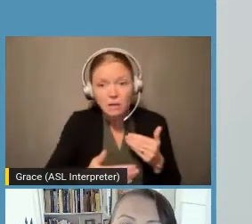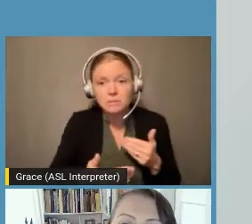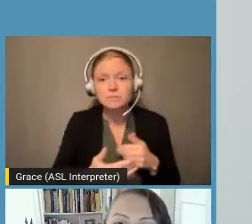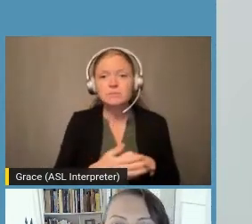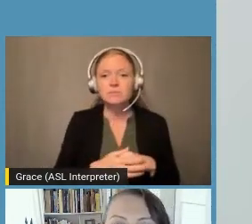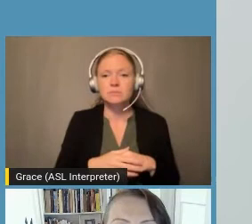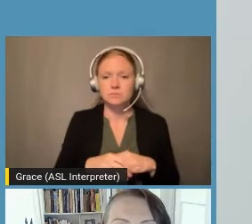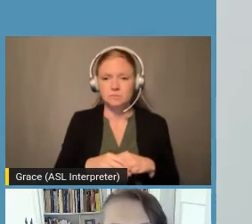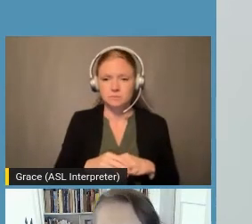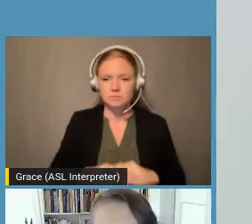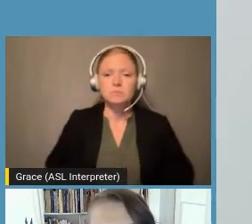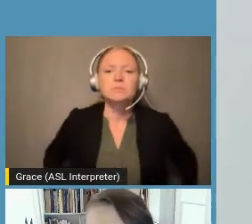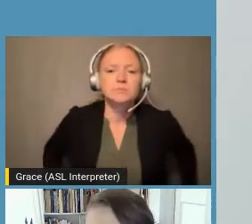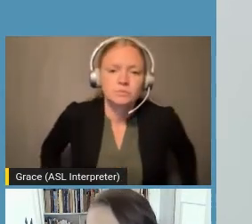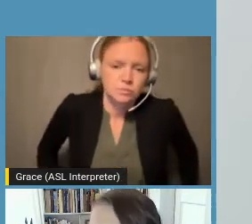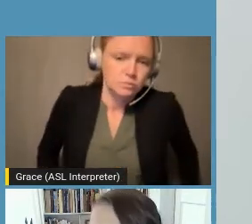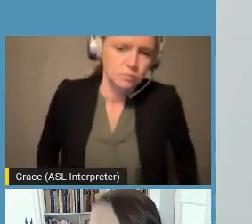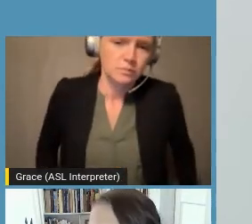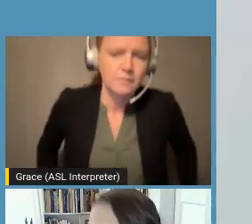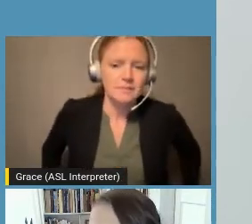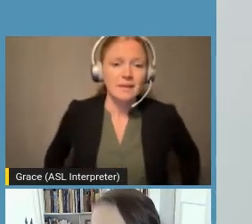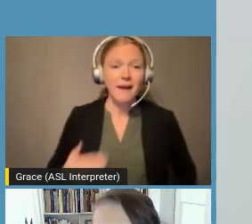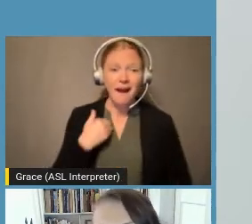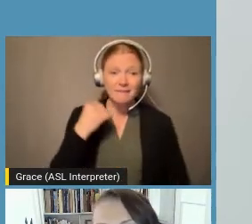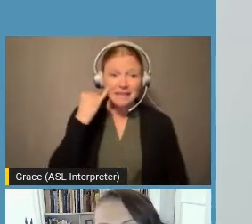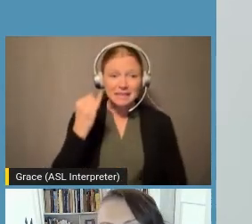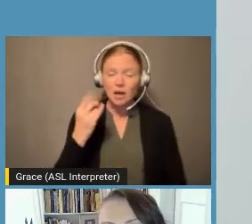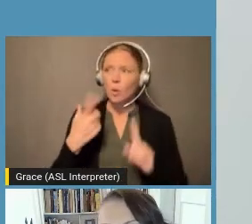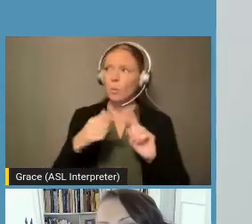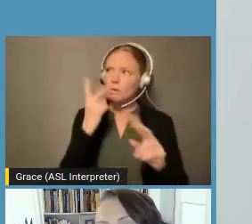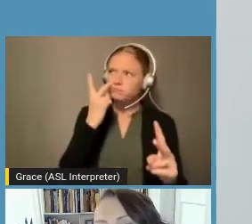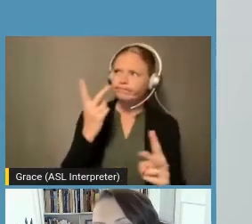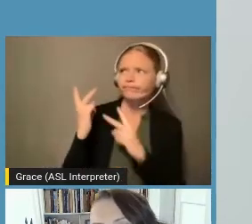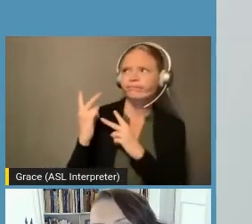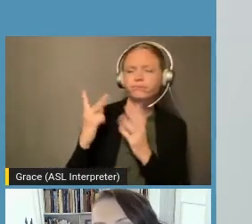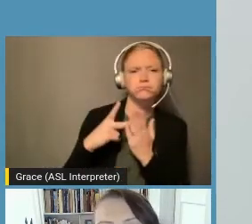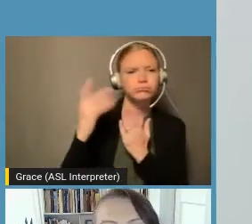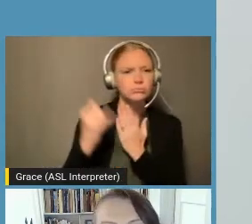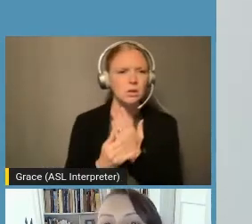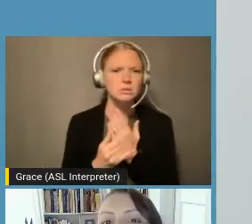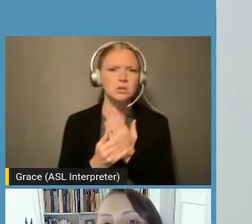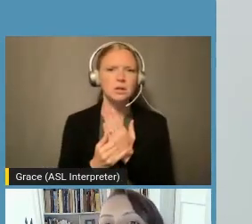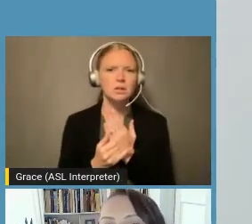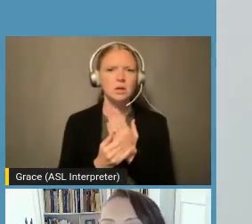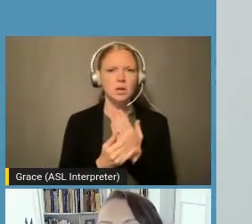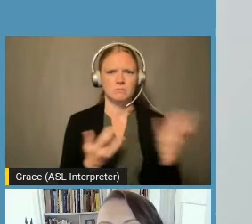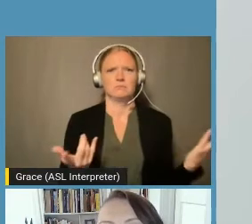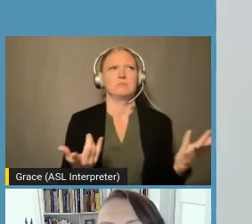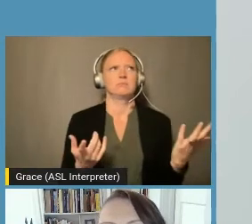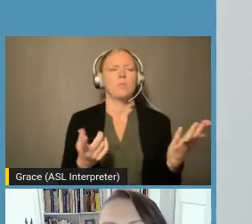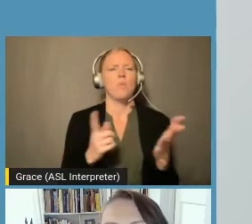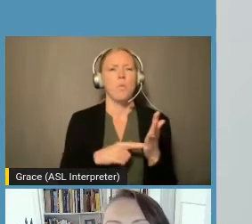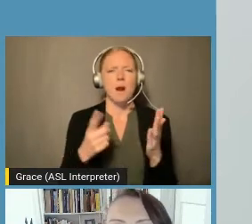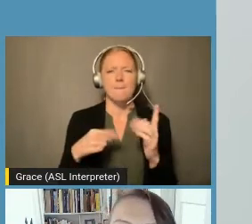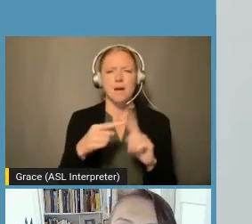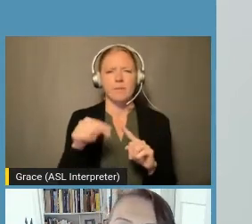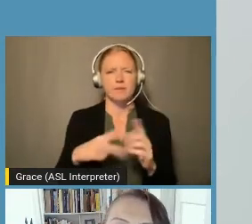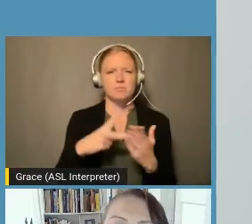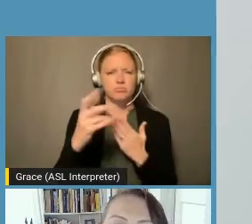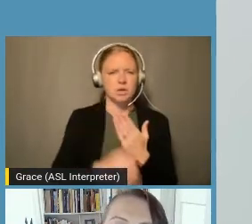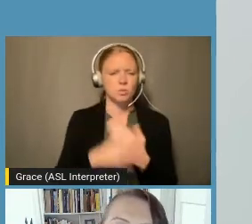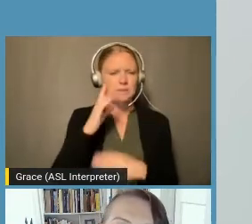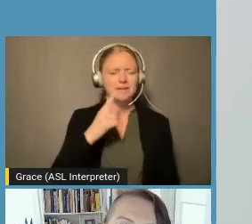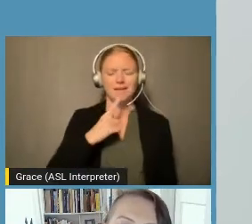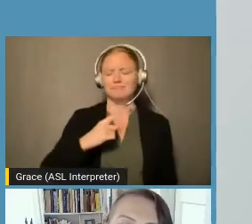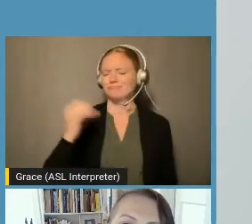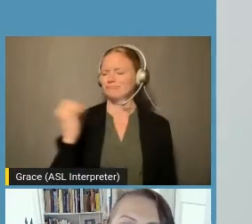of, when you look back on this project, what is it about this project that's going to make you say, yeah, we did it? and document